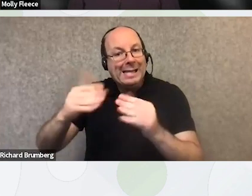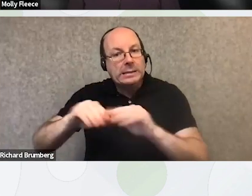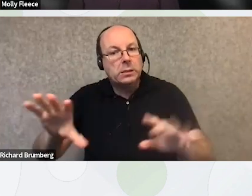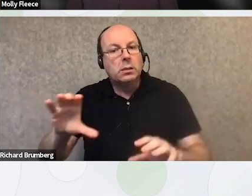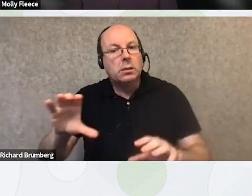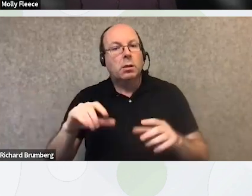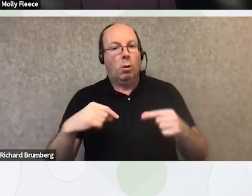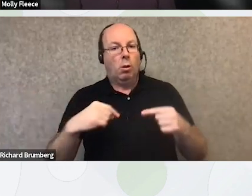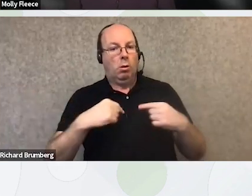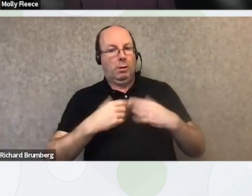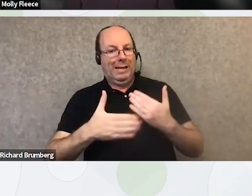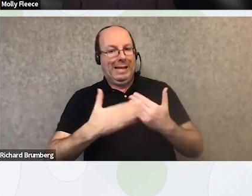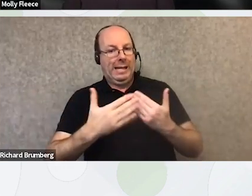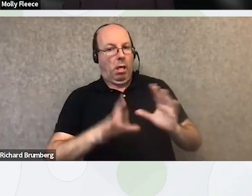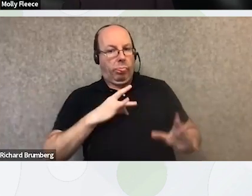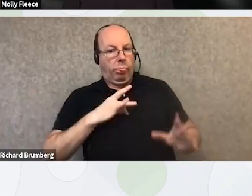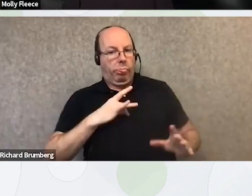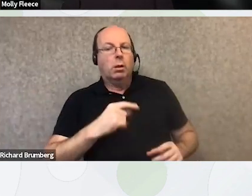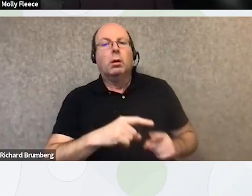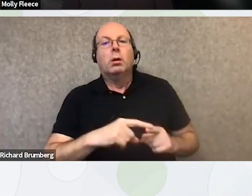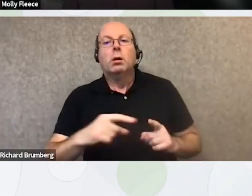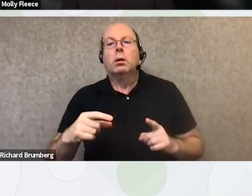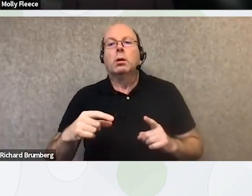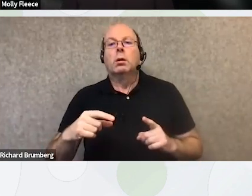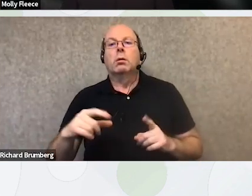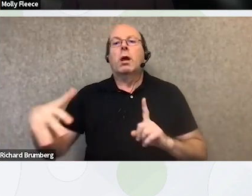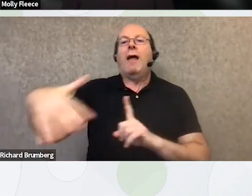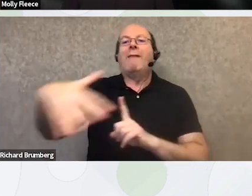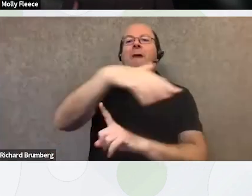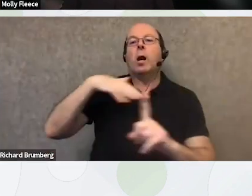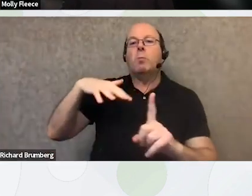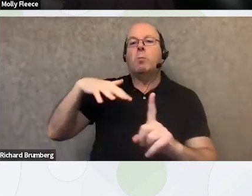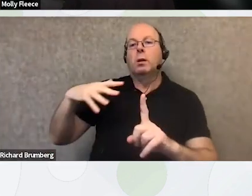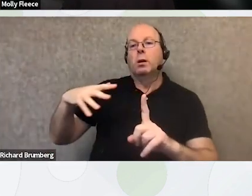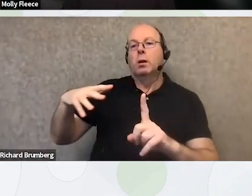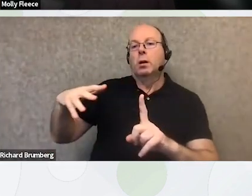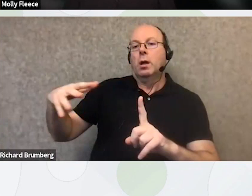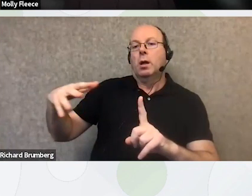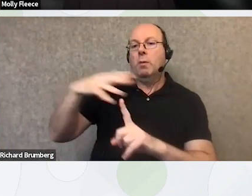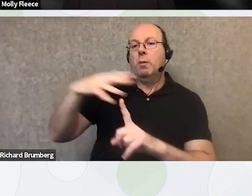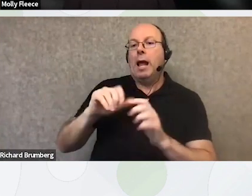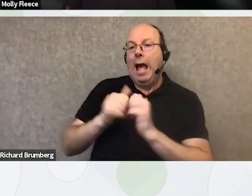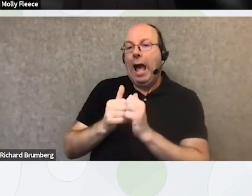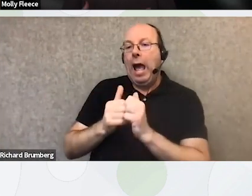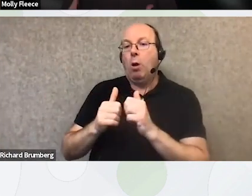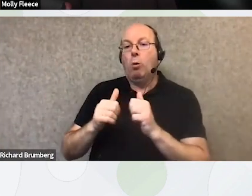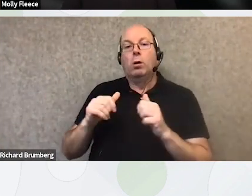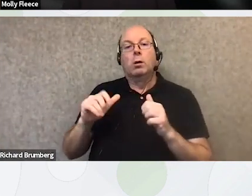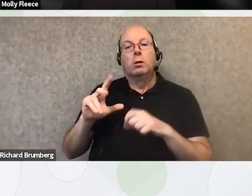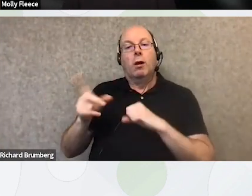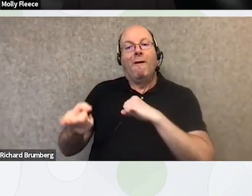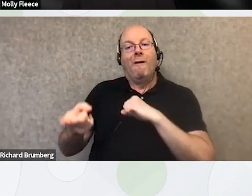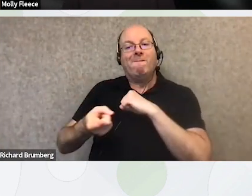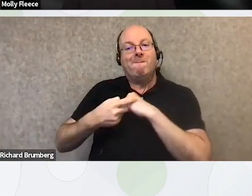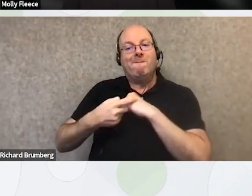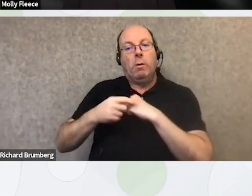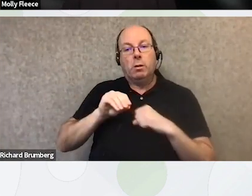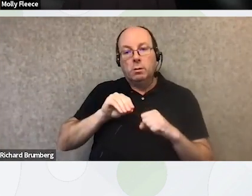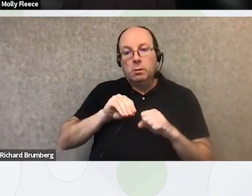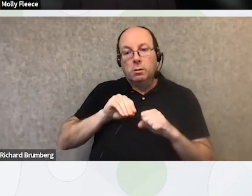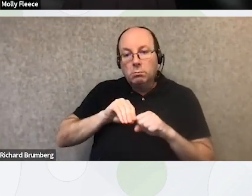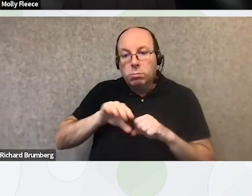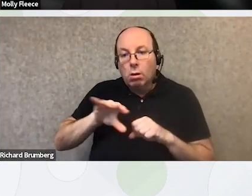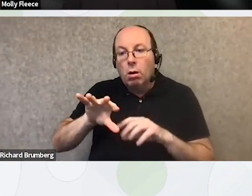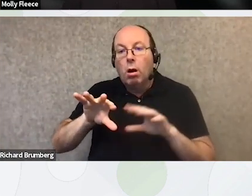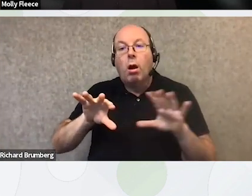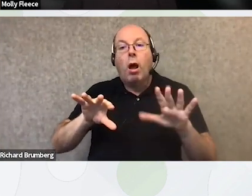person, the environmental stress on the virus, which affects its ability to persist and survive during that transmission period,